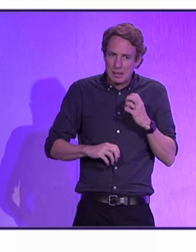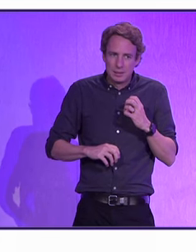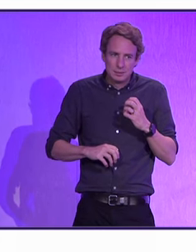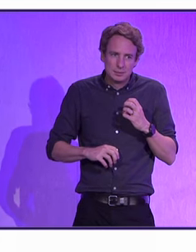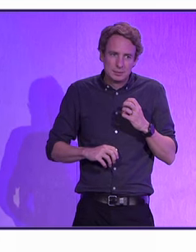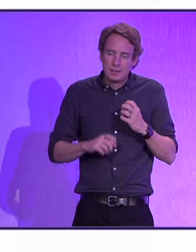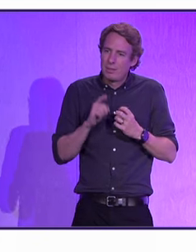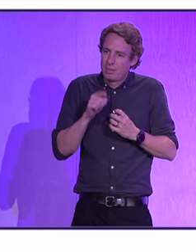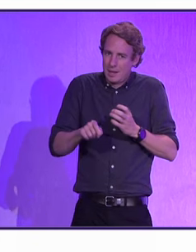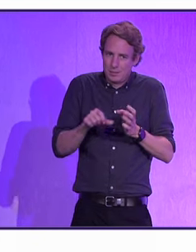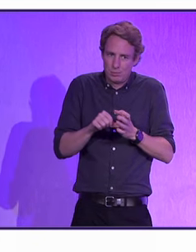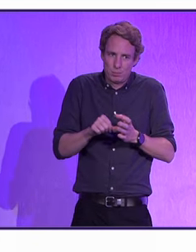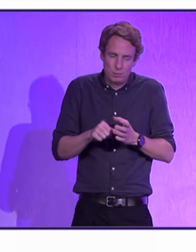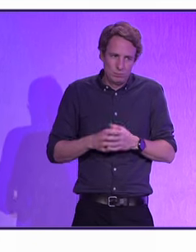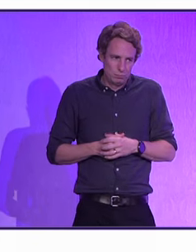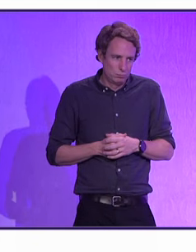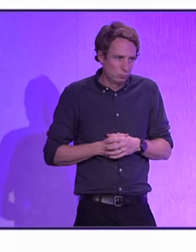that's when it becomes a problem.